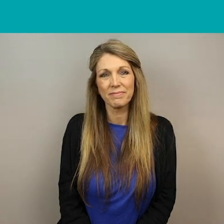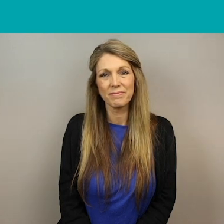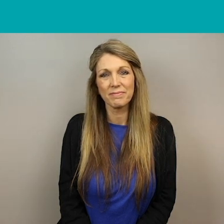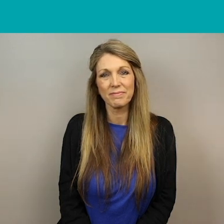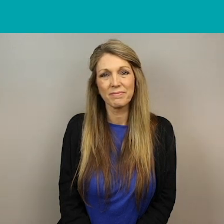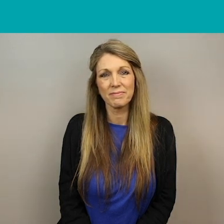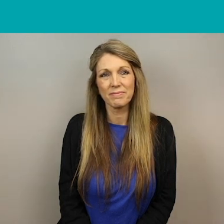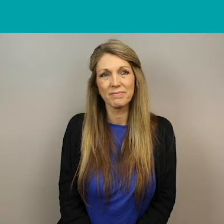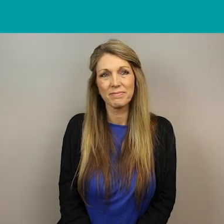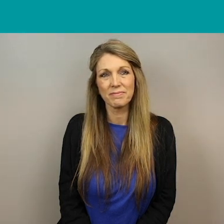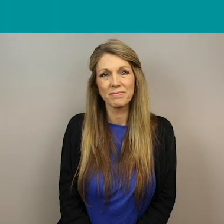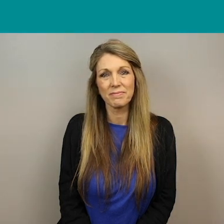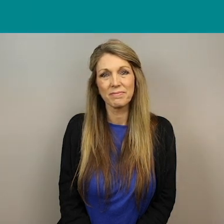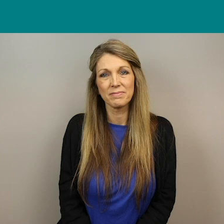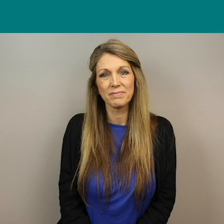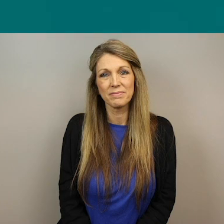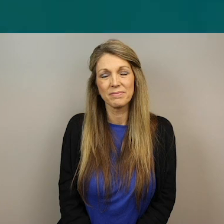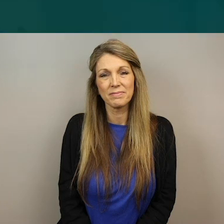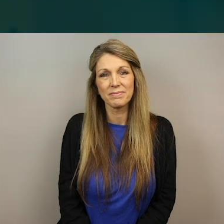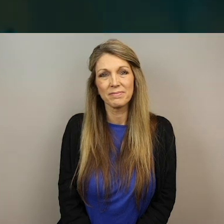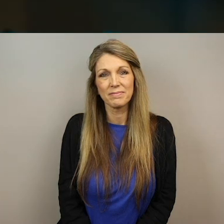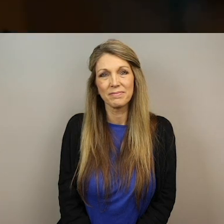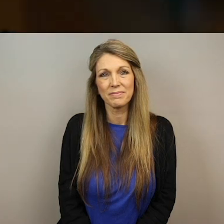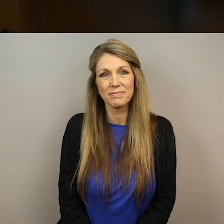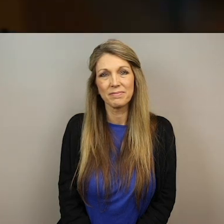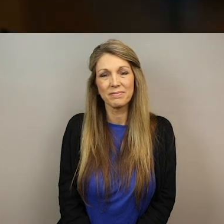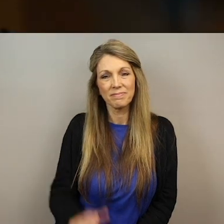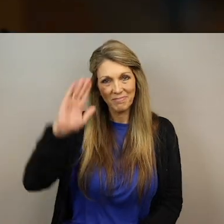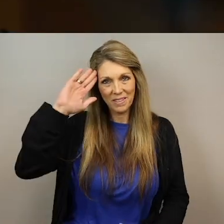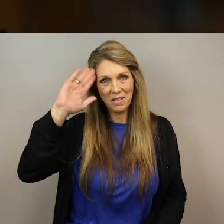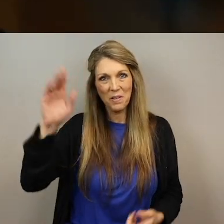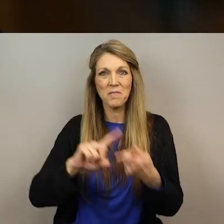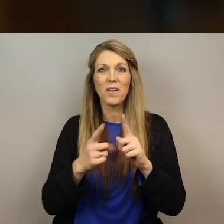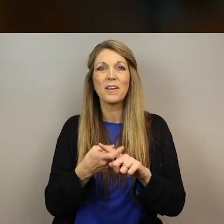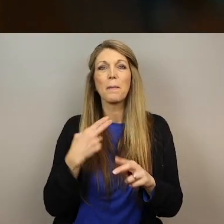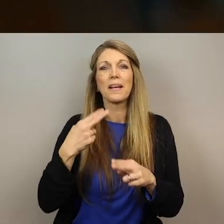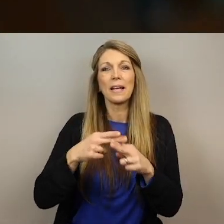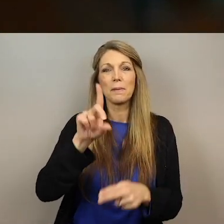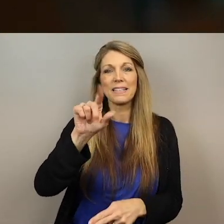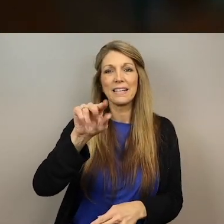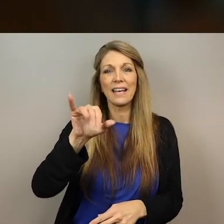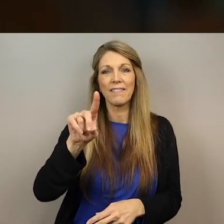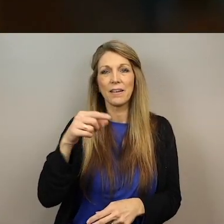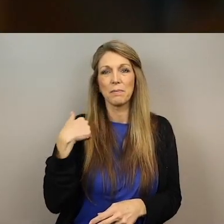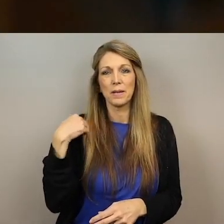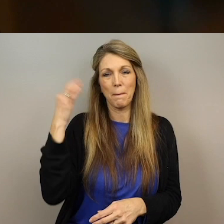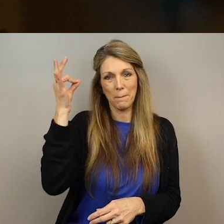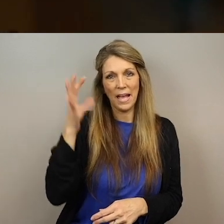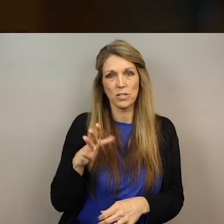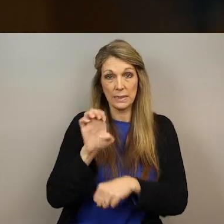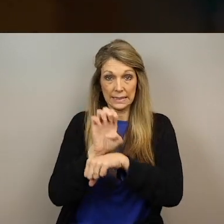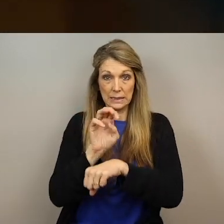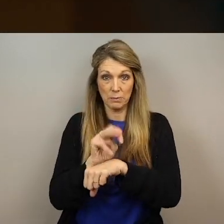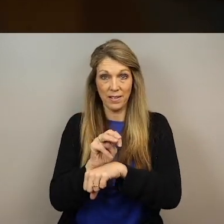Hello, friends. My name's David. I'm the campus pastor at the church